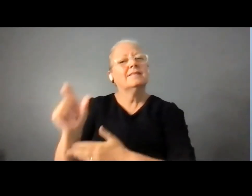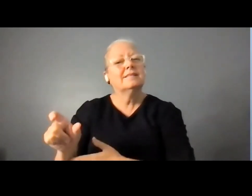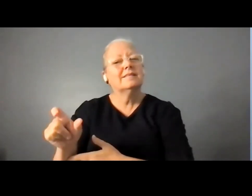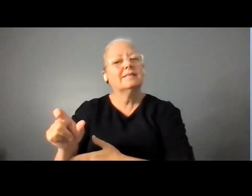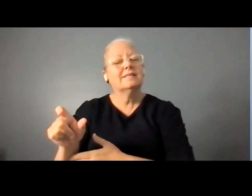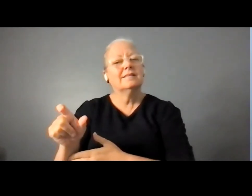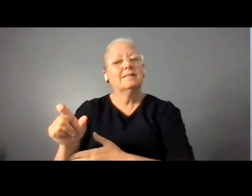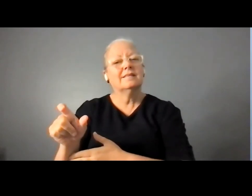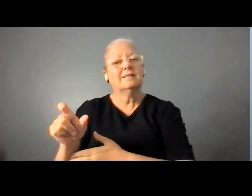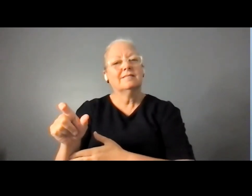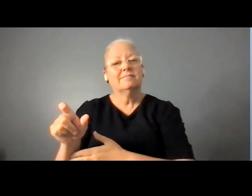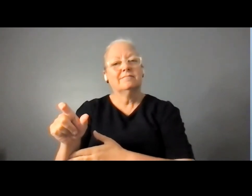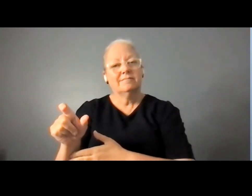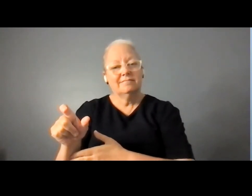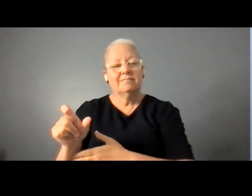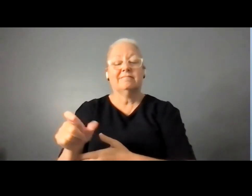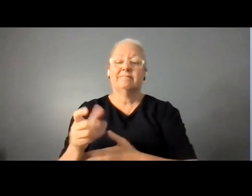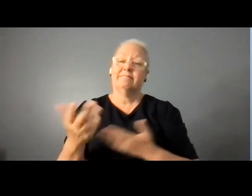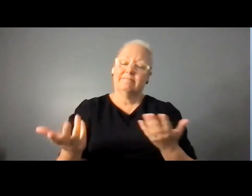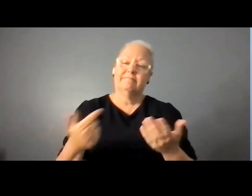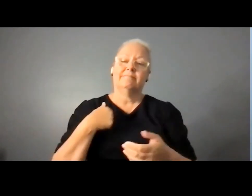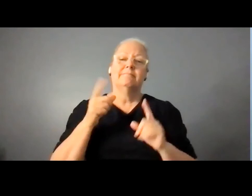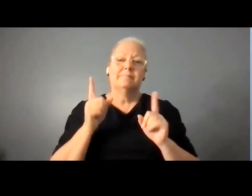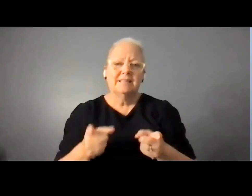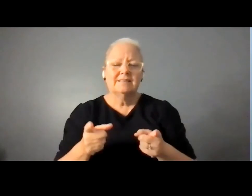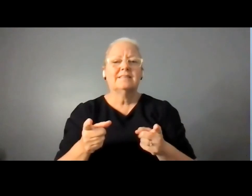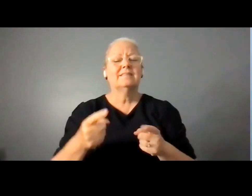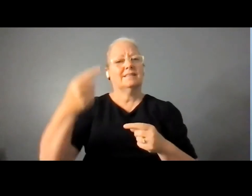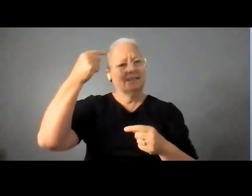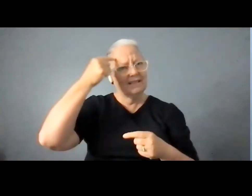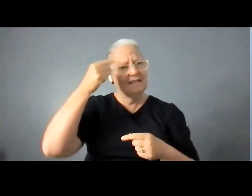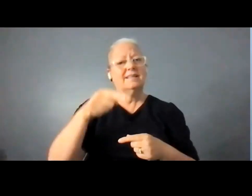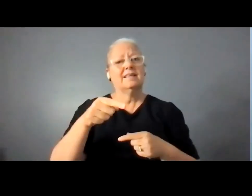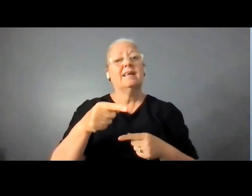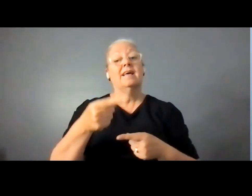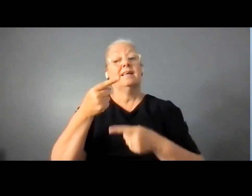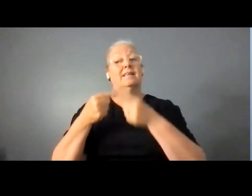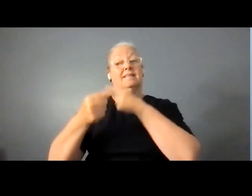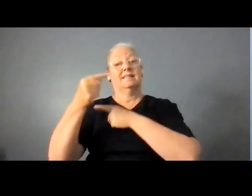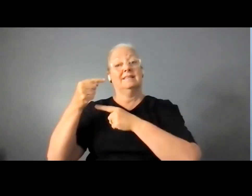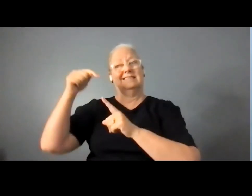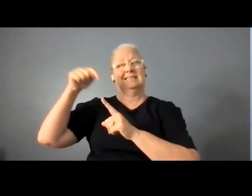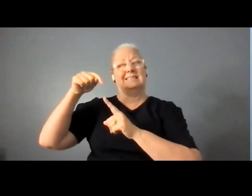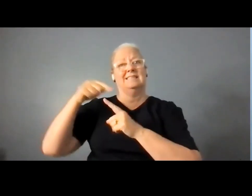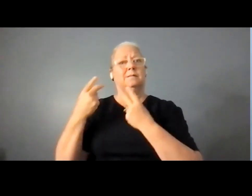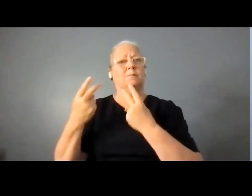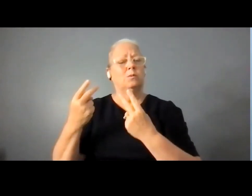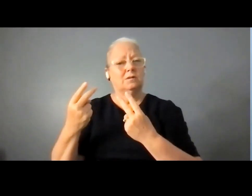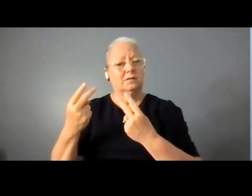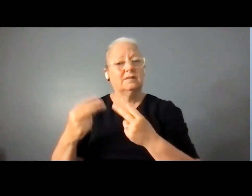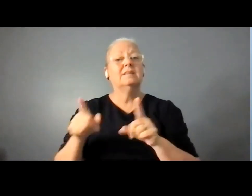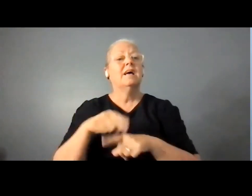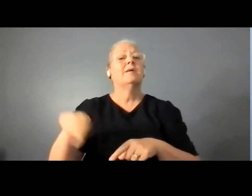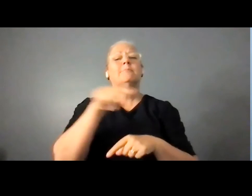that this moment we should go back to very important points, that the recreation for us as young people